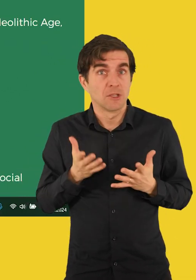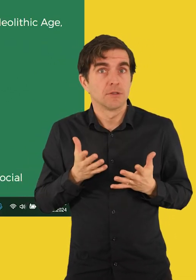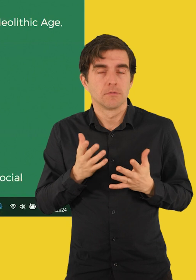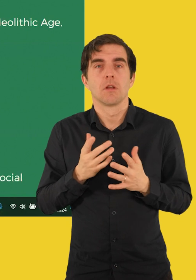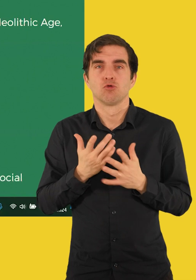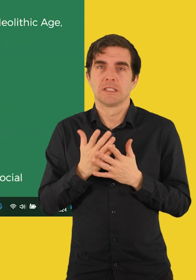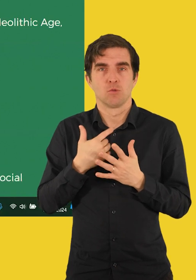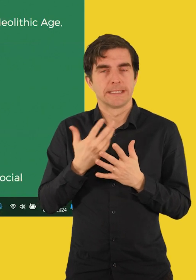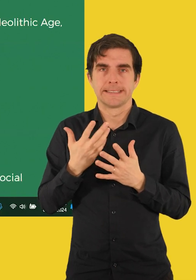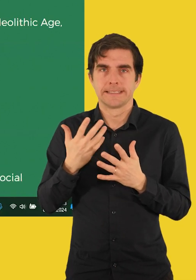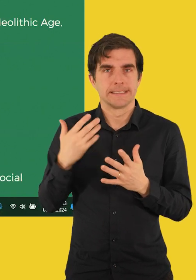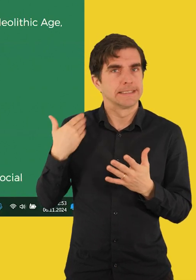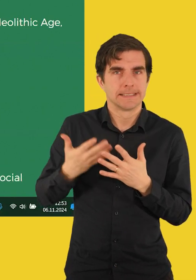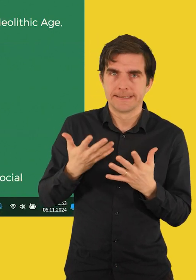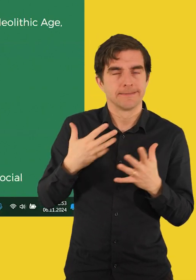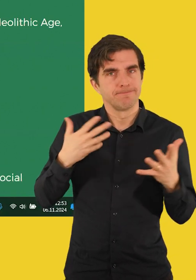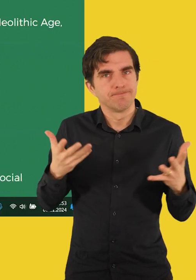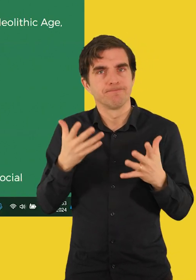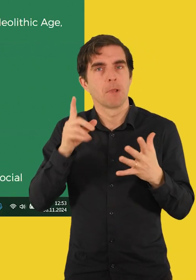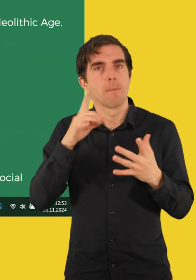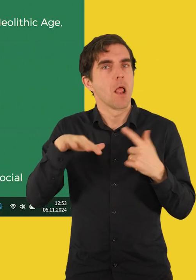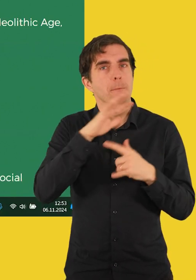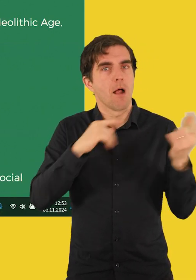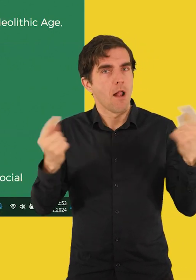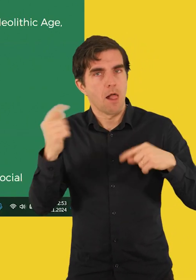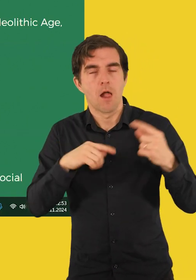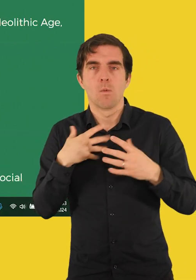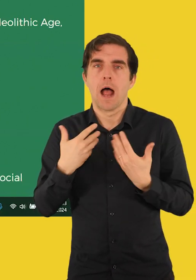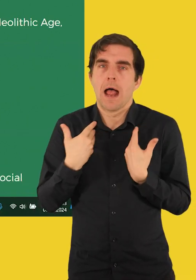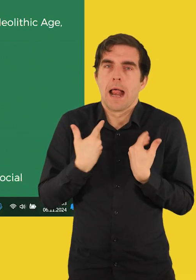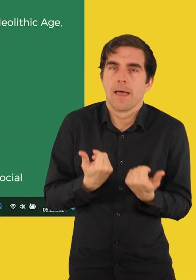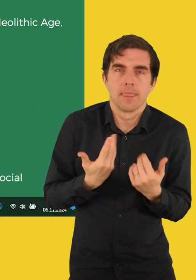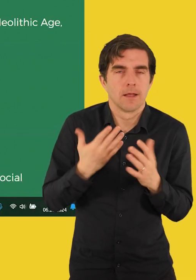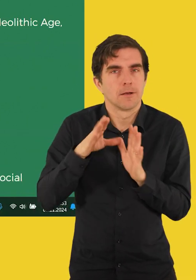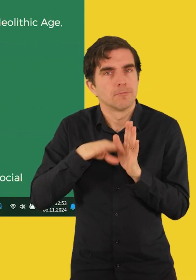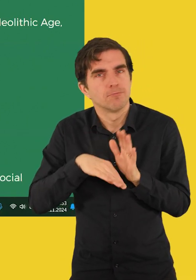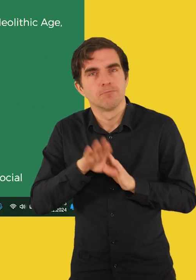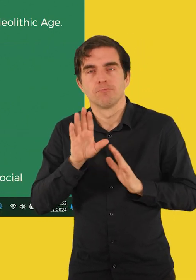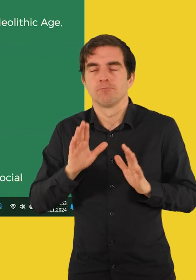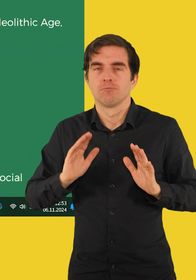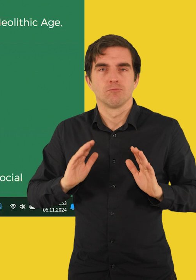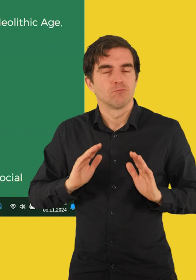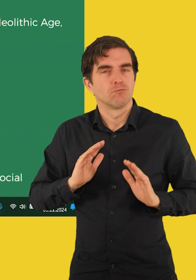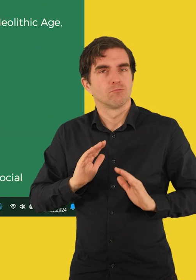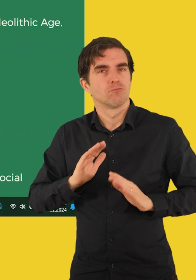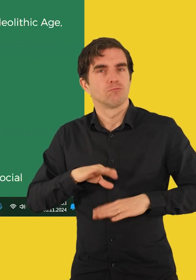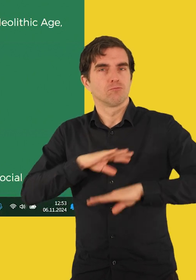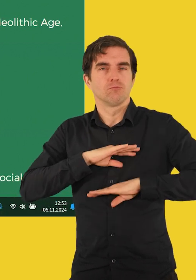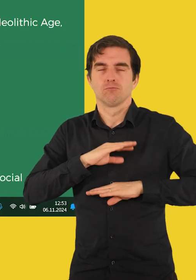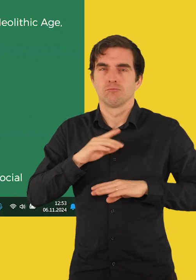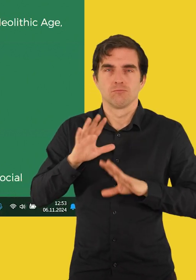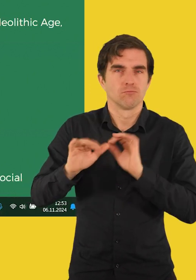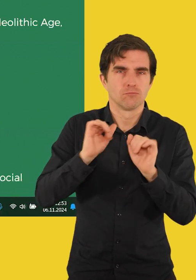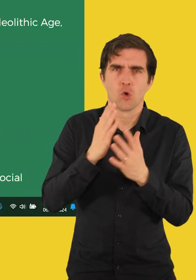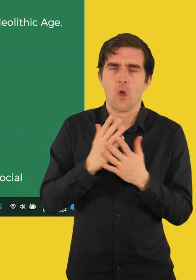Germany. So we are a rehabilitation city where people come to get healthy. So